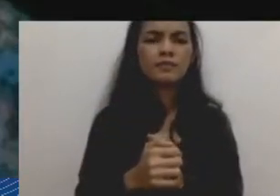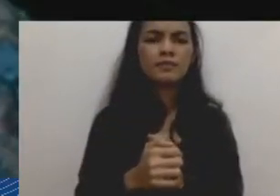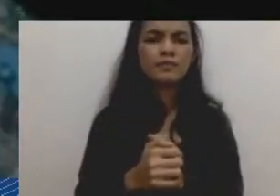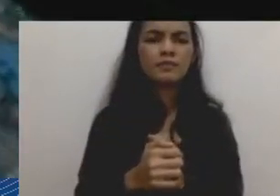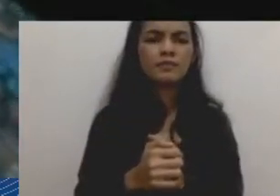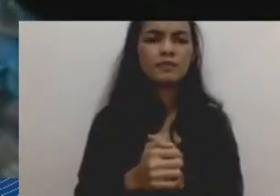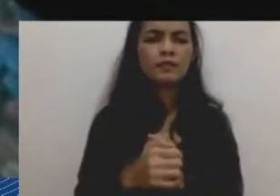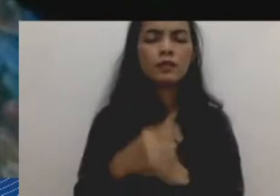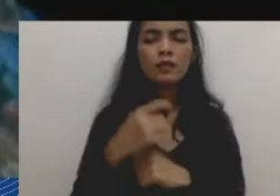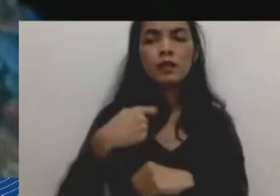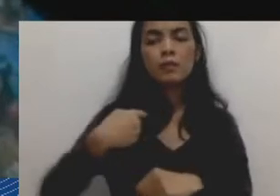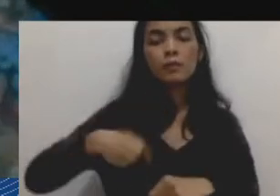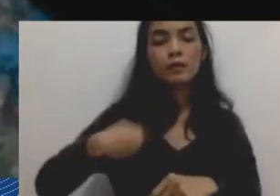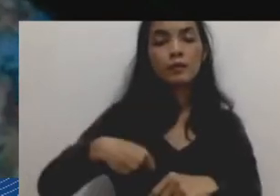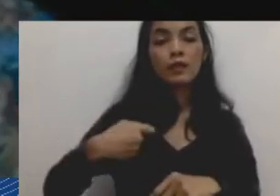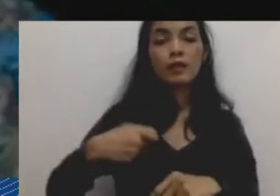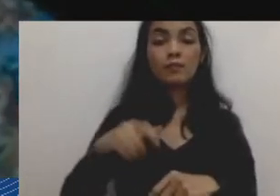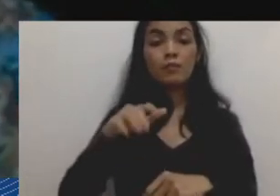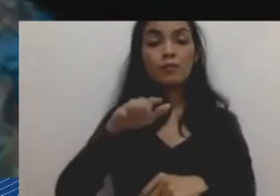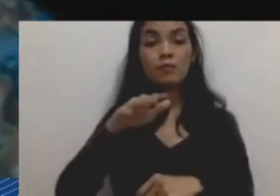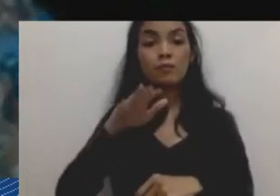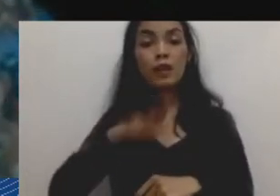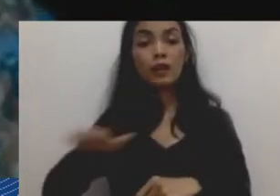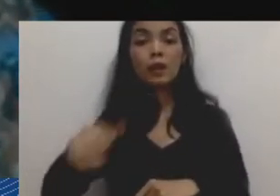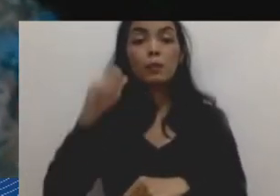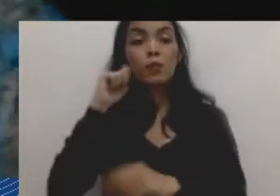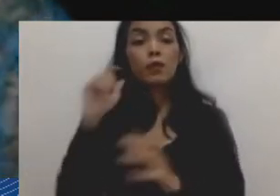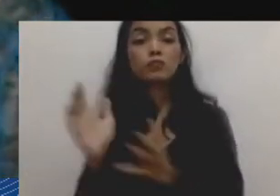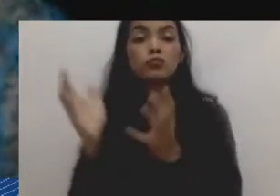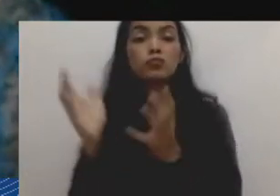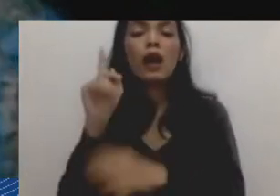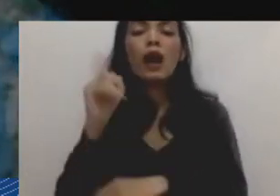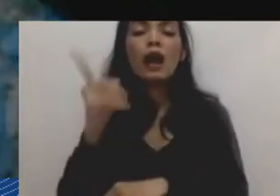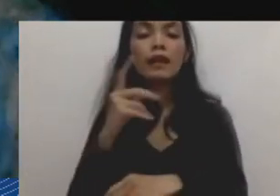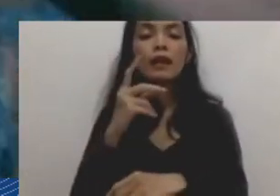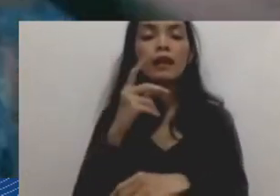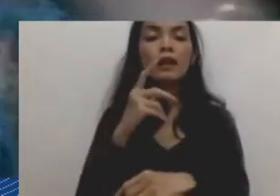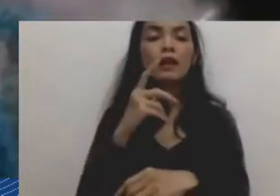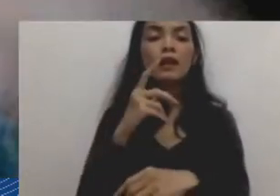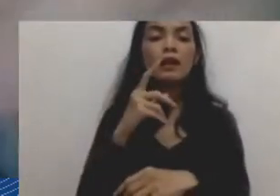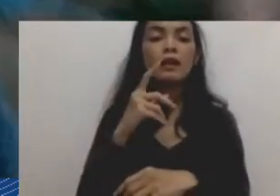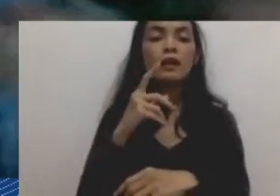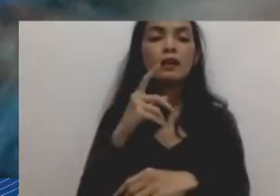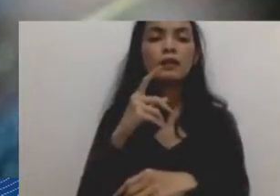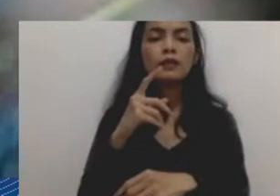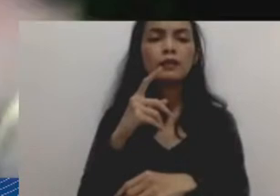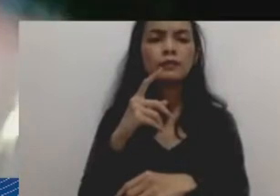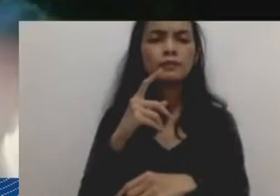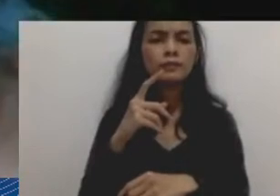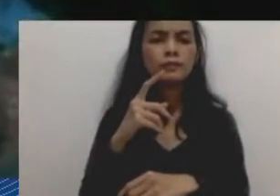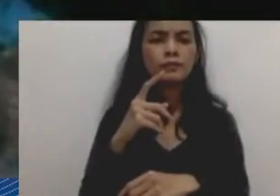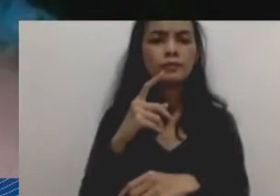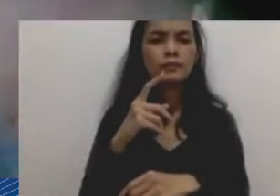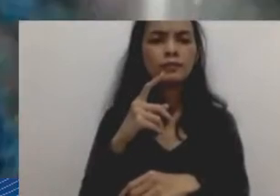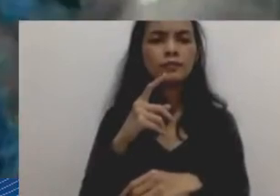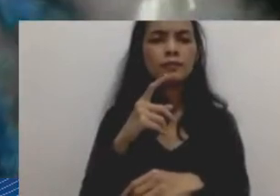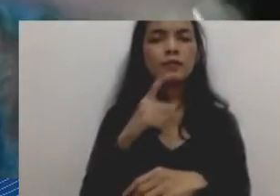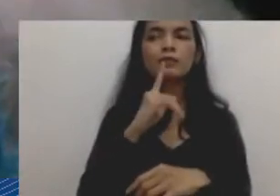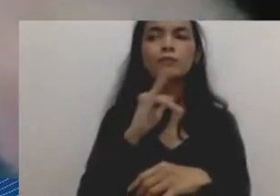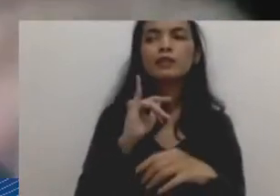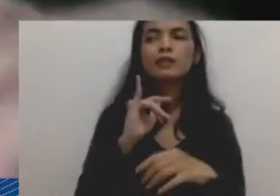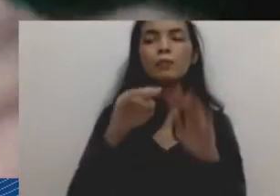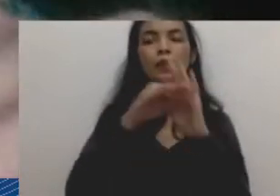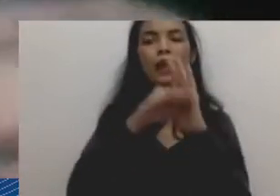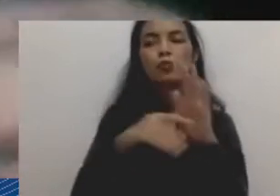Women Empowerment become a referral institution, you know, the last referral for the, you know, from the level of a district, and